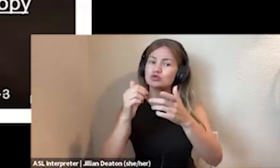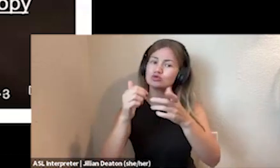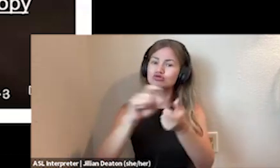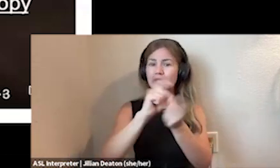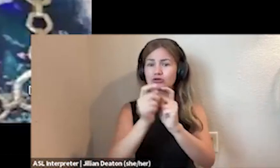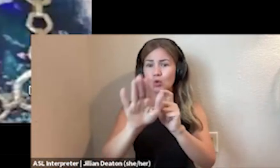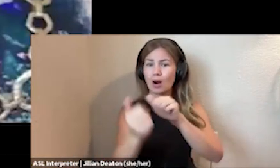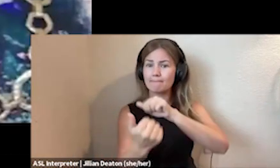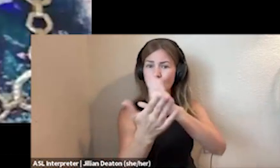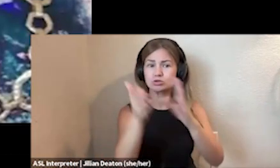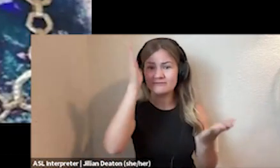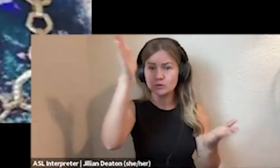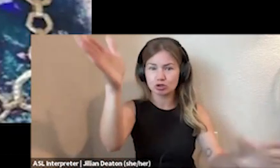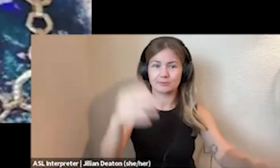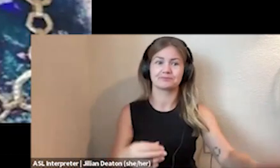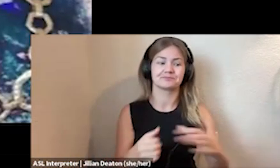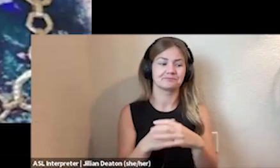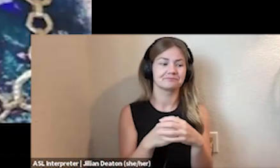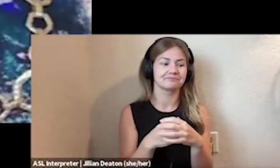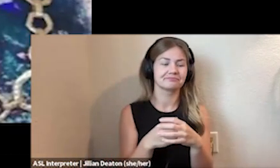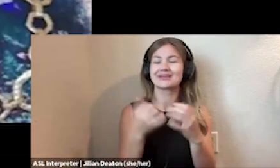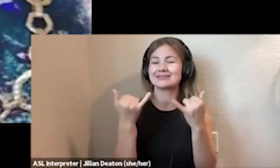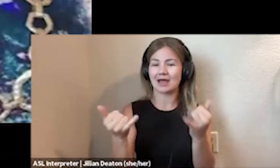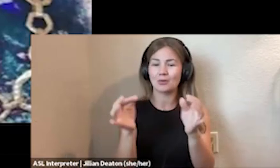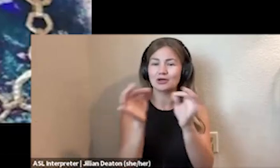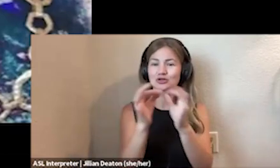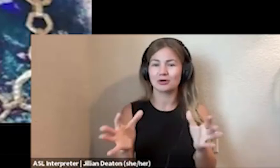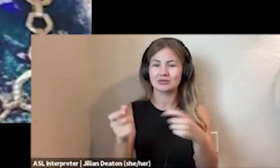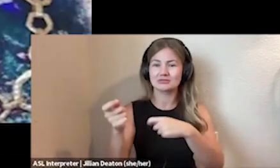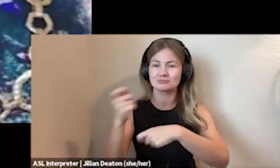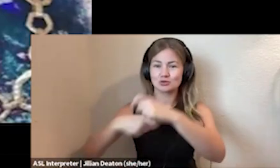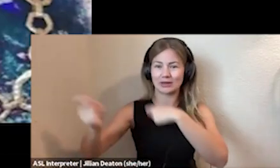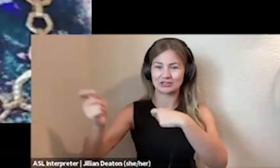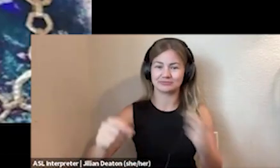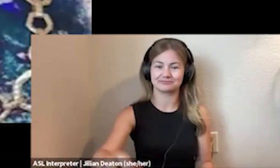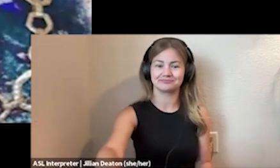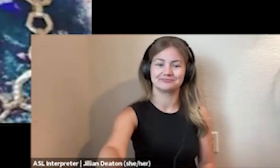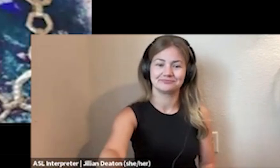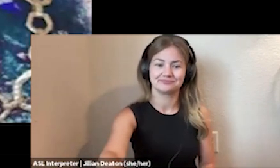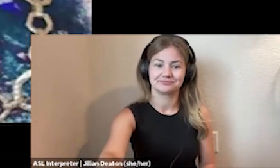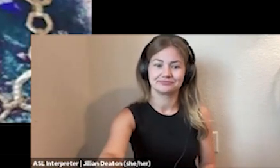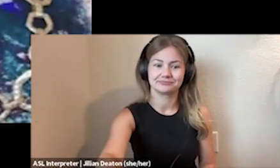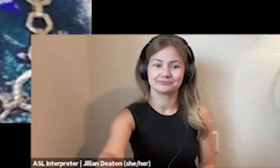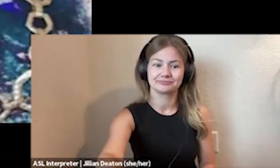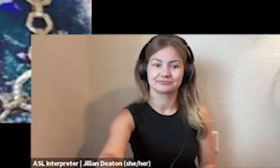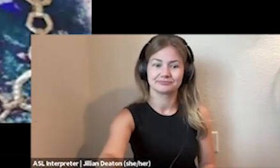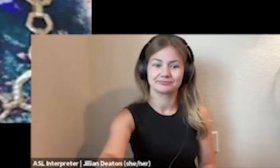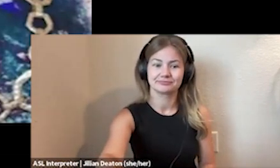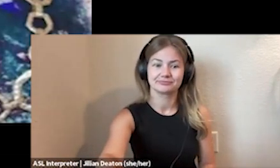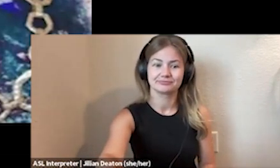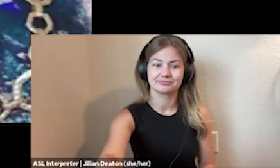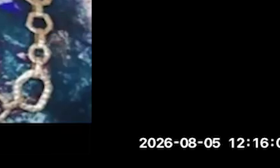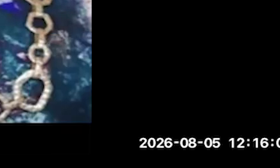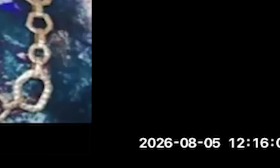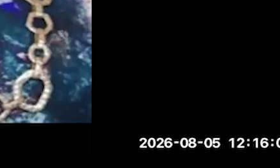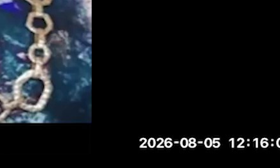Next slide, please. So if folks will come off camera for a second, I don't know if people could see. I just